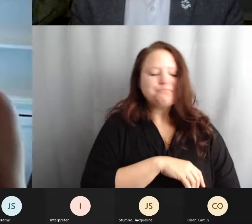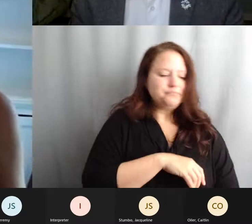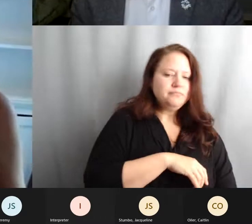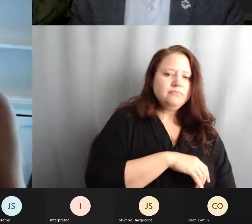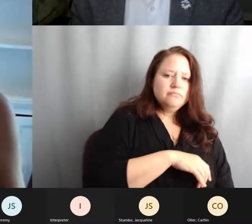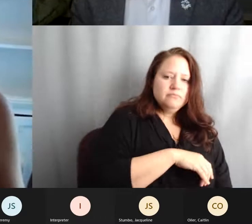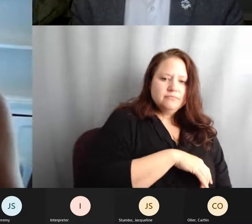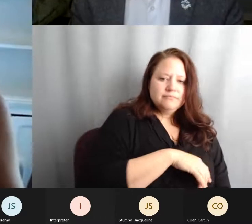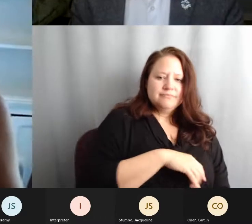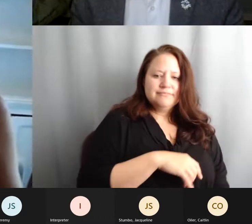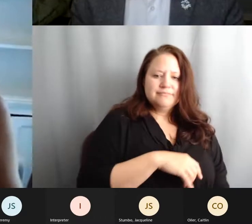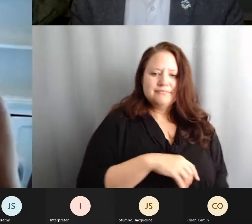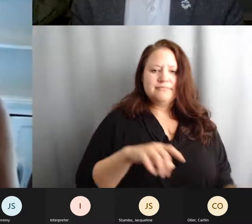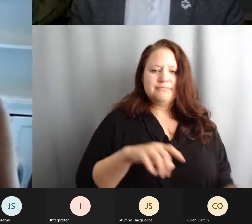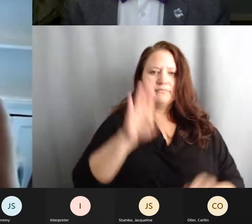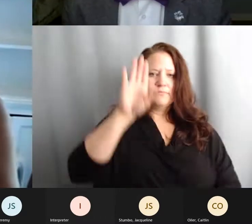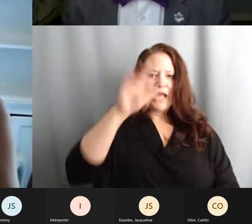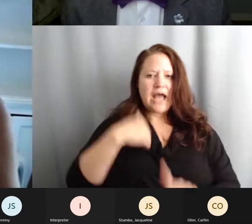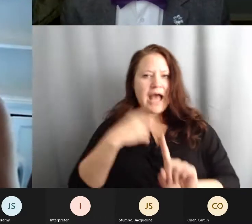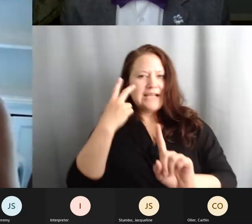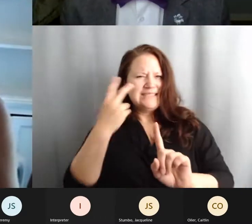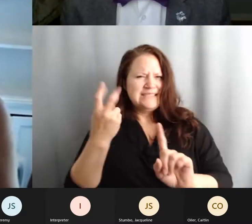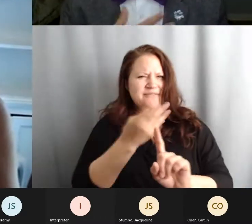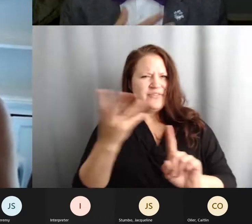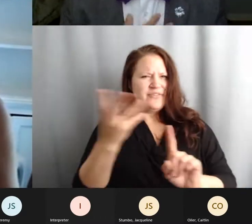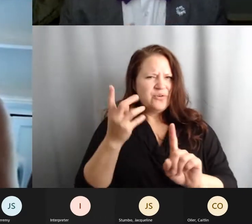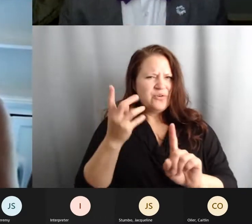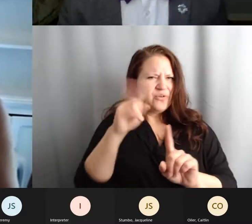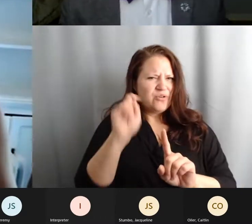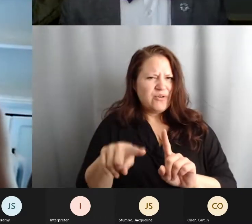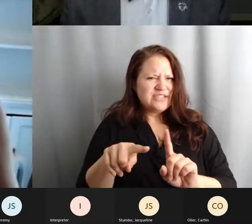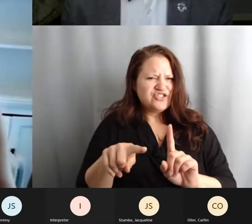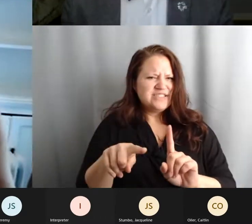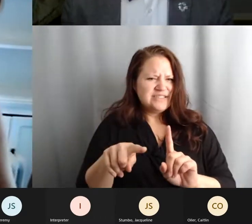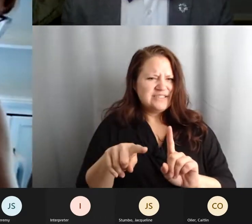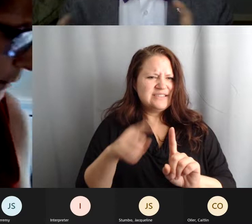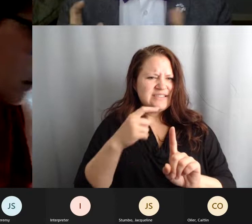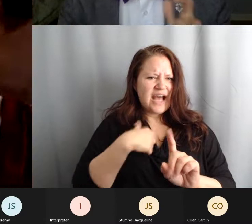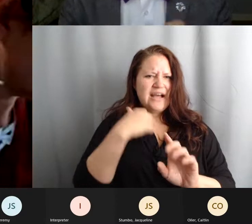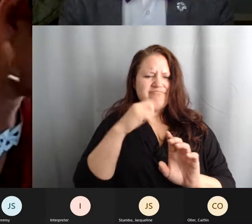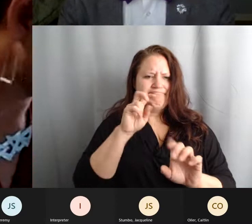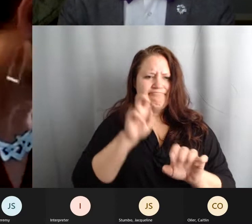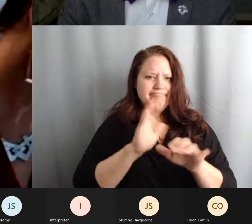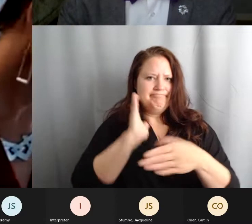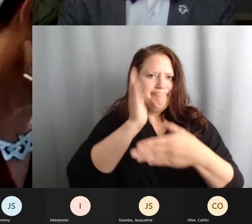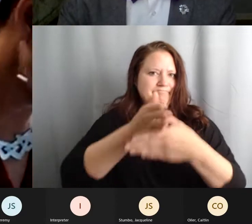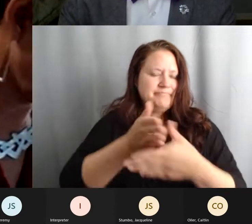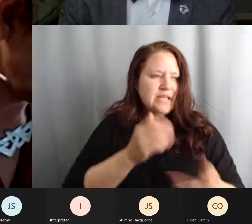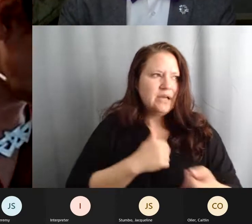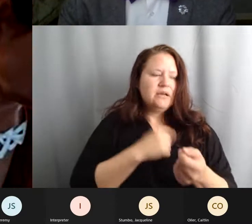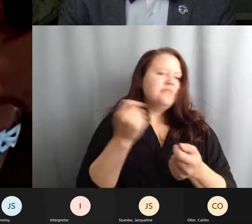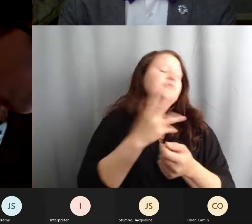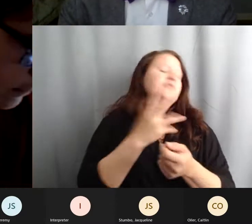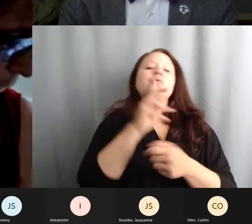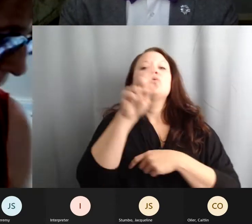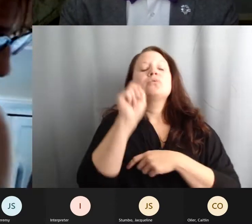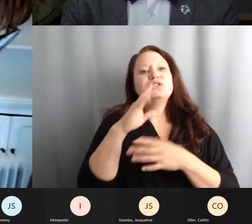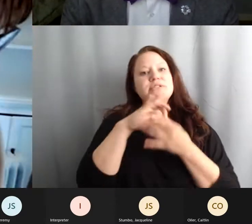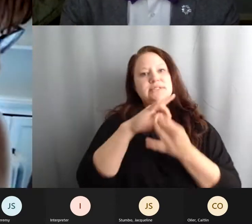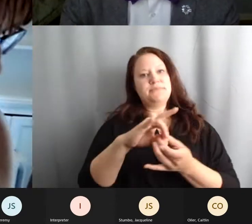So I see a couple of questions that have come into the chat, so I'll jump in here, Dr. Ice. I saw a couple of questions